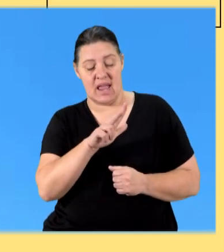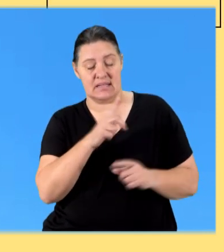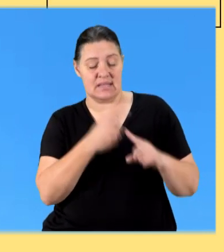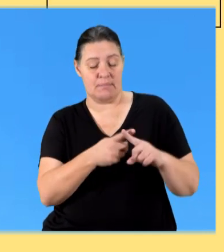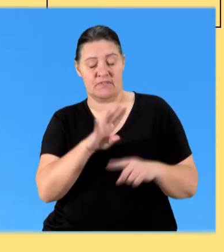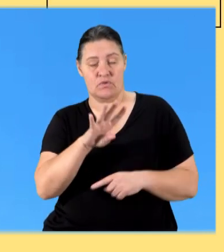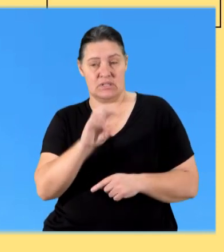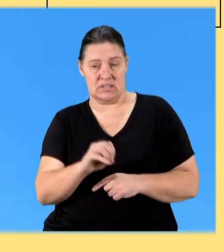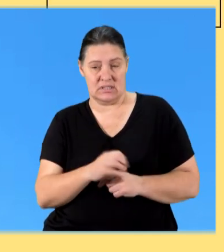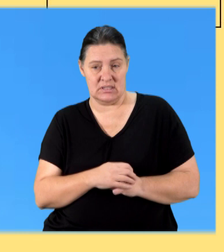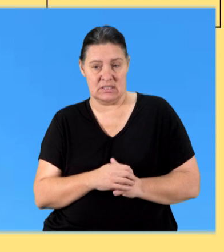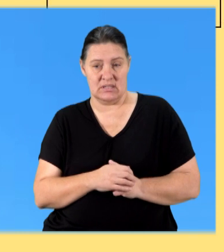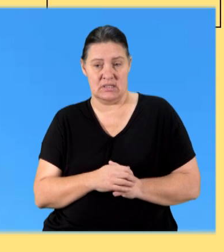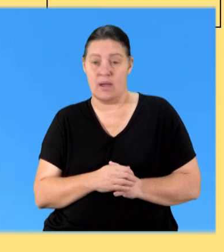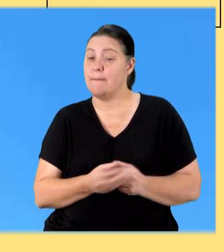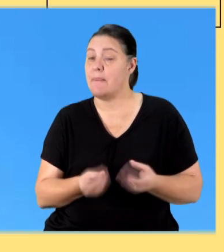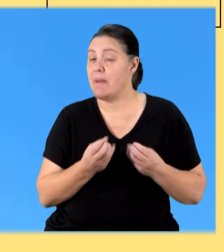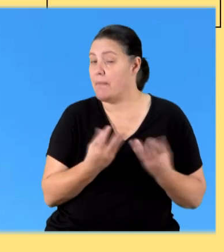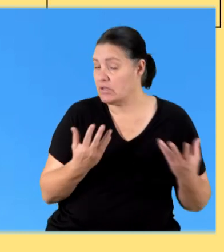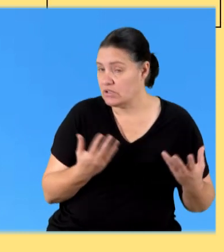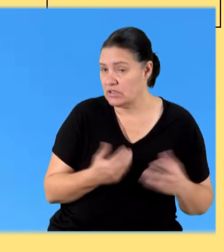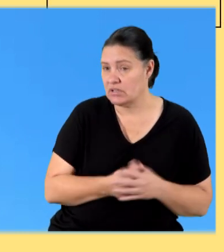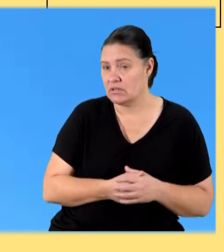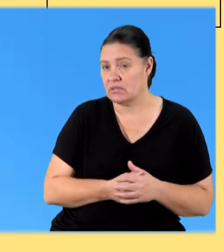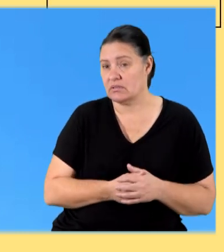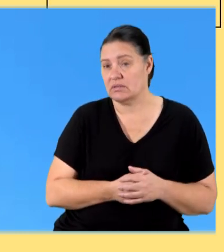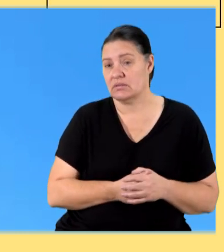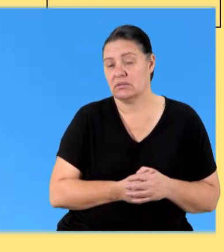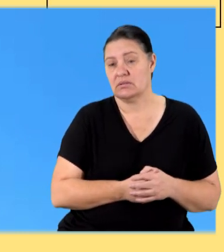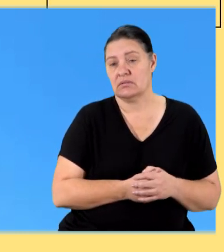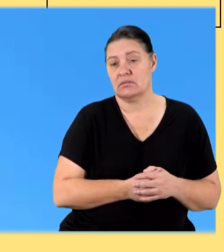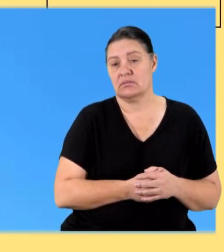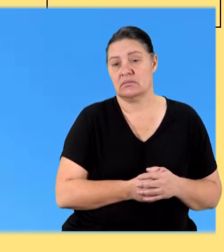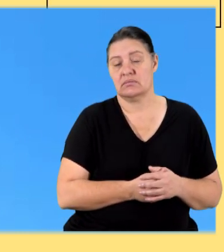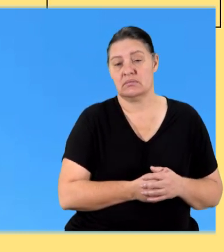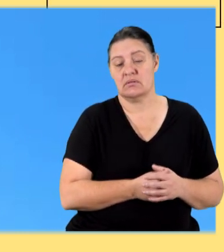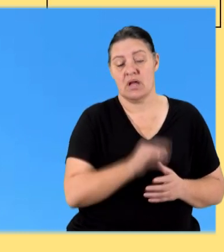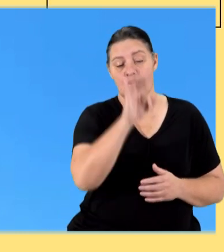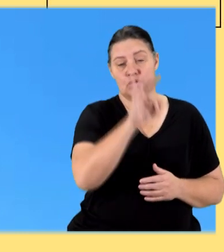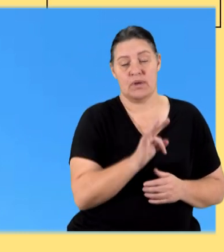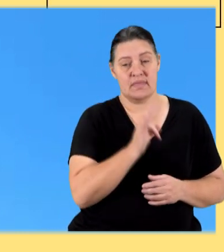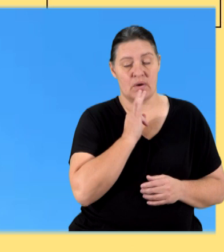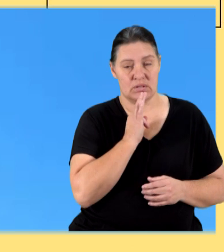by 40, that should give you, I'm going to put the amount here on top, that should give you